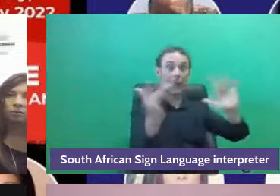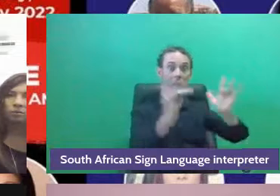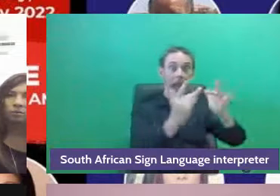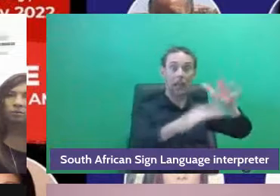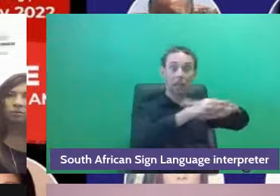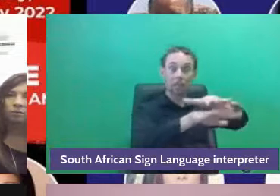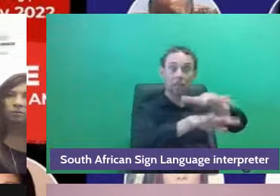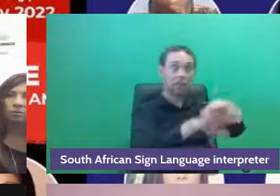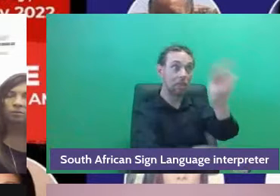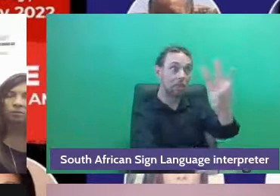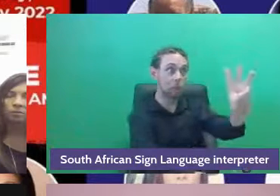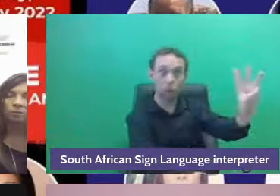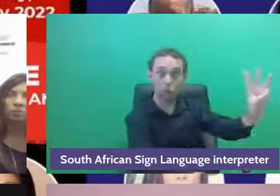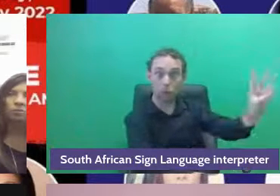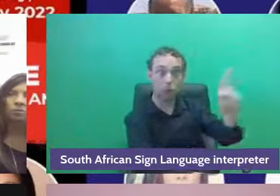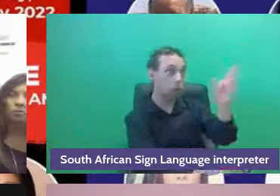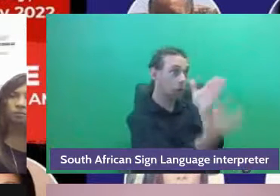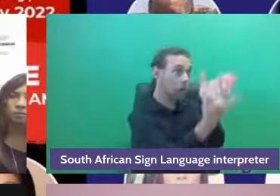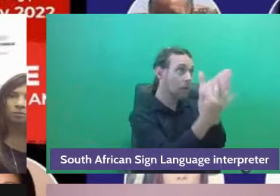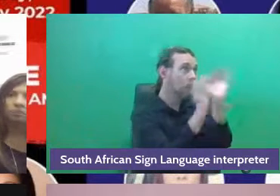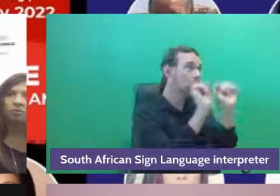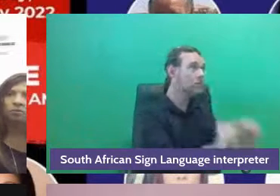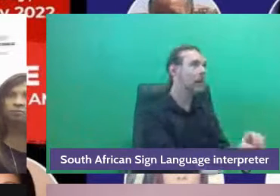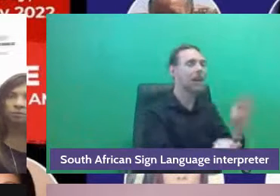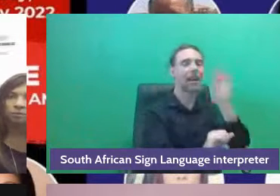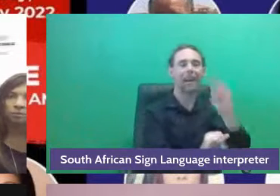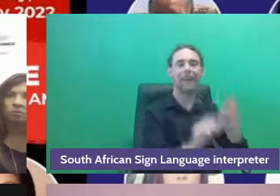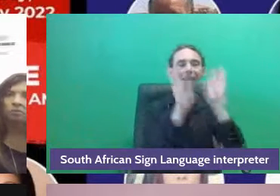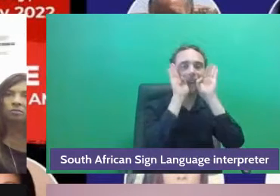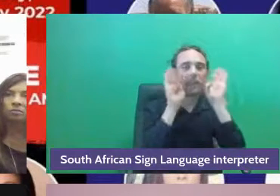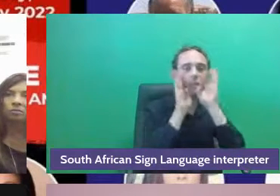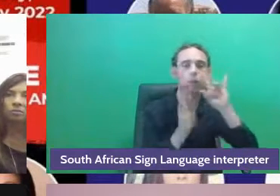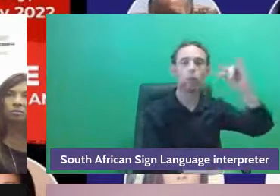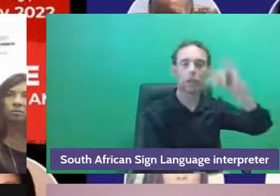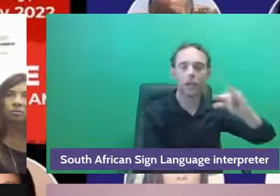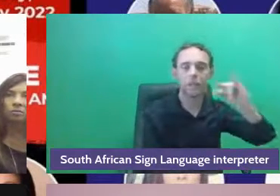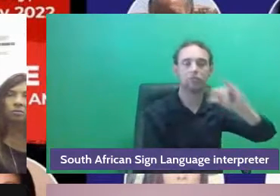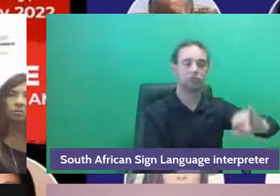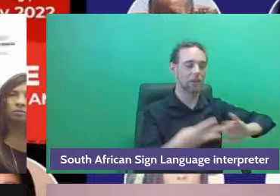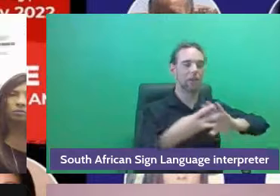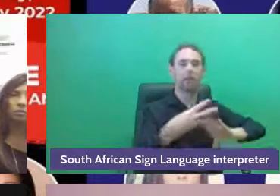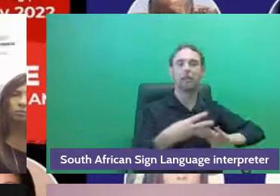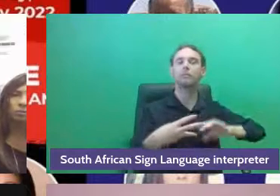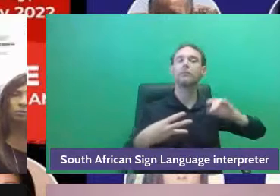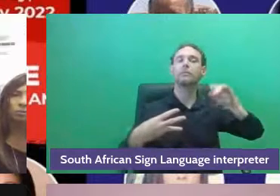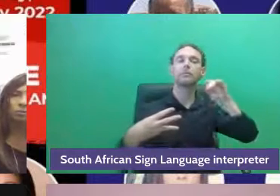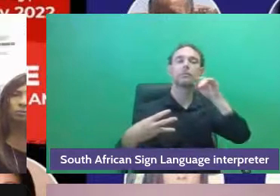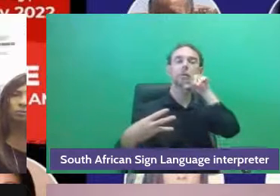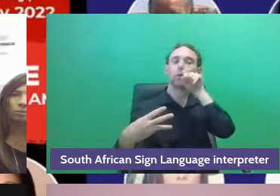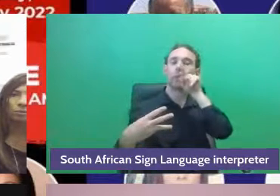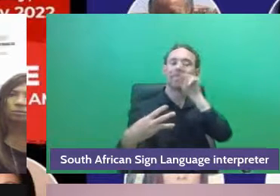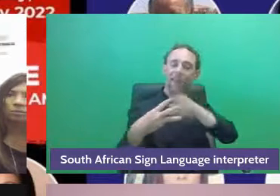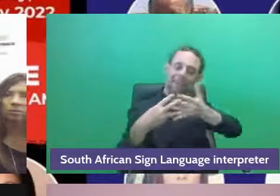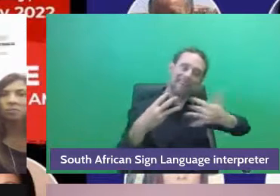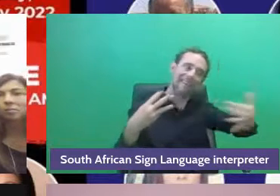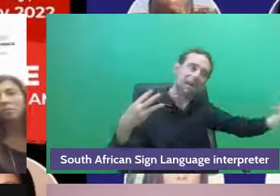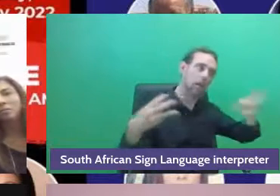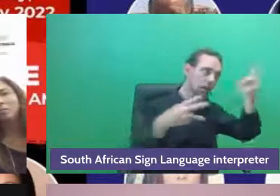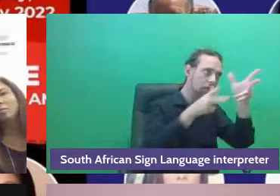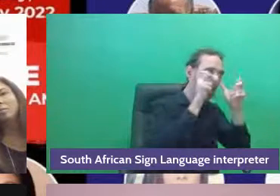there are websites and social media platforms where they'll be able to gain much needed information, and not only